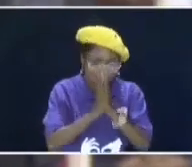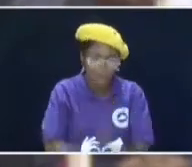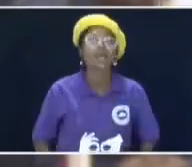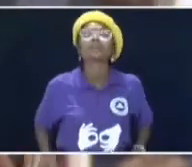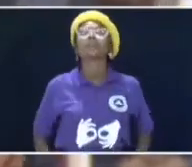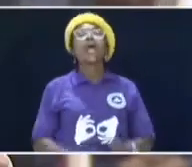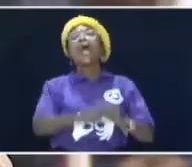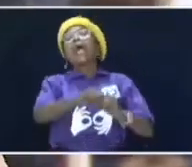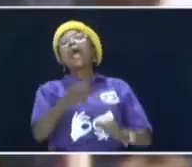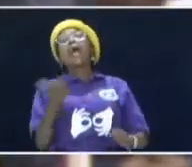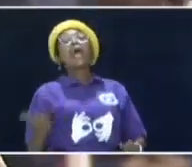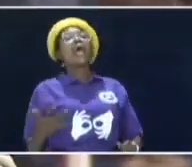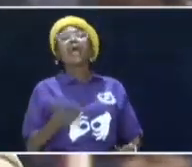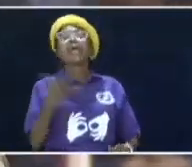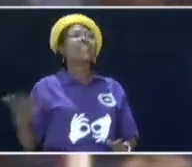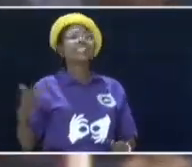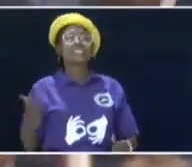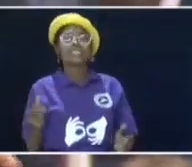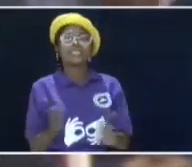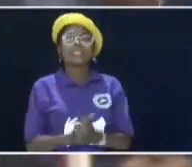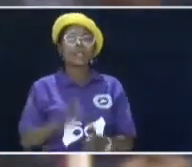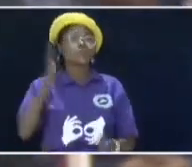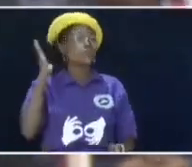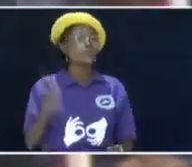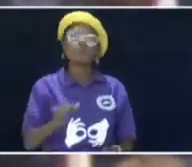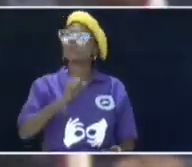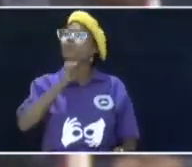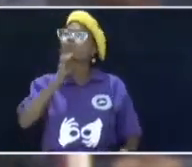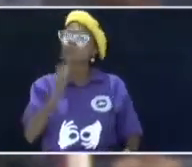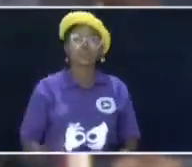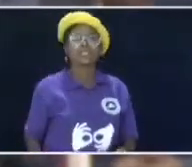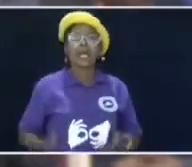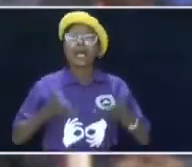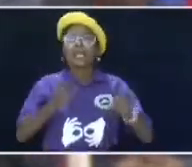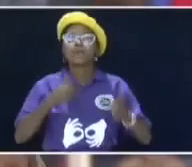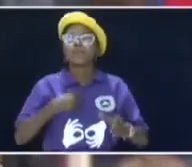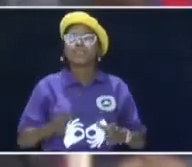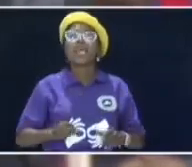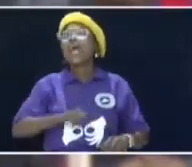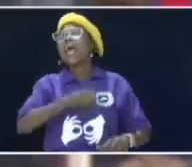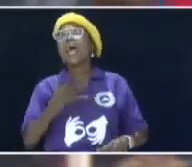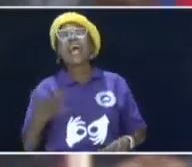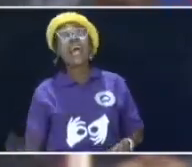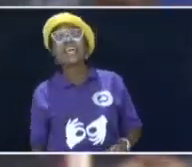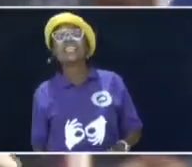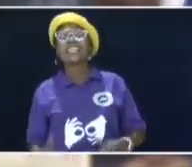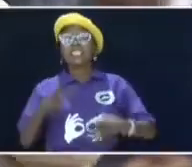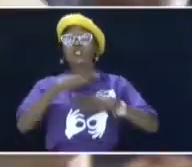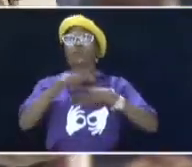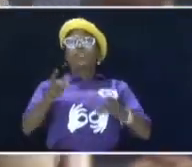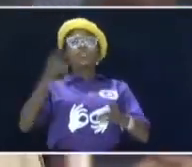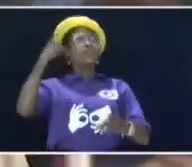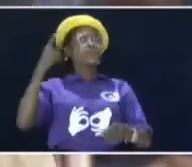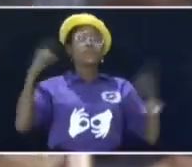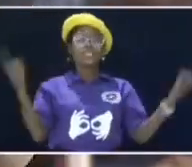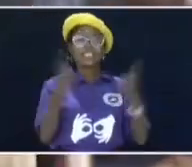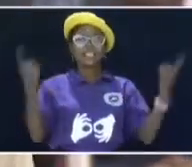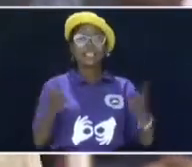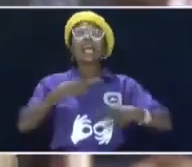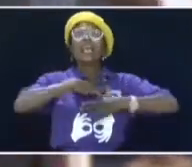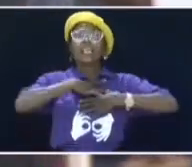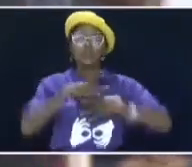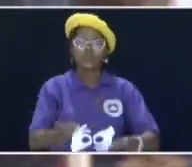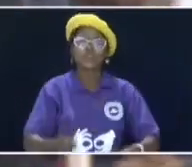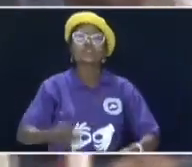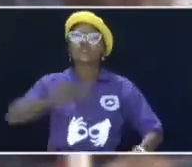Every appetite for sin, appetite for iniquity, appetite for sin, every unbelief, every